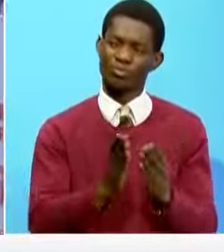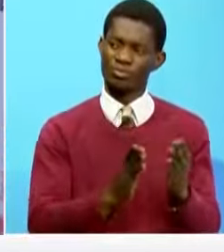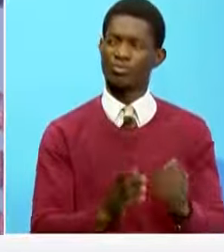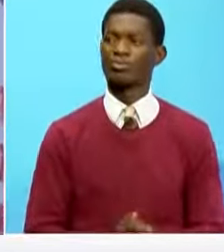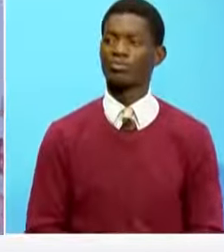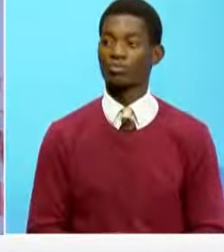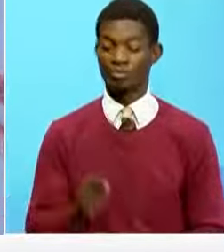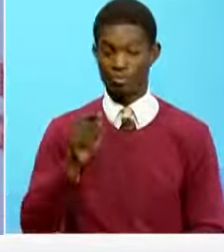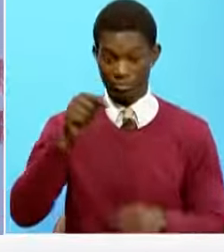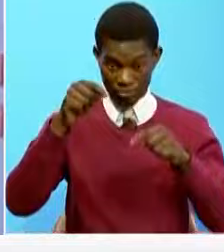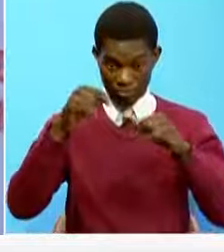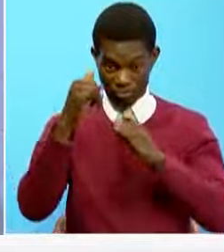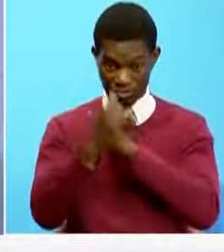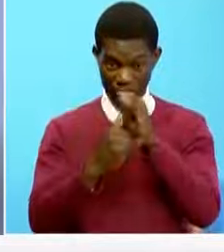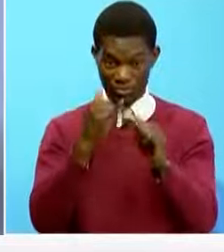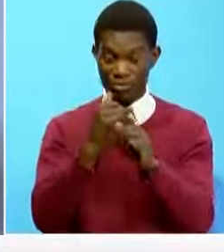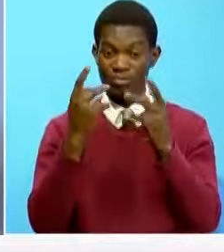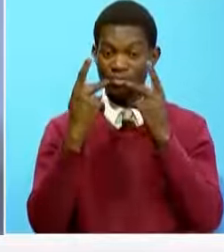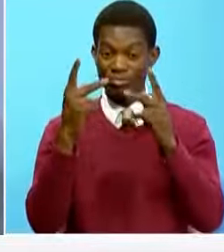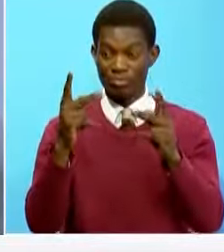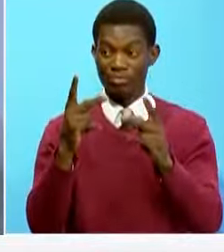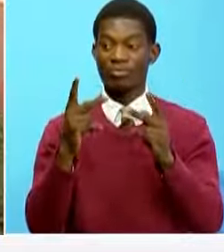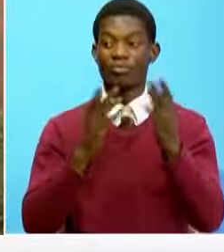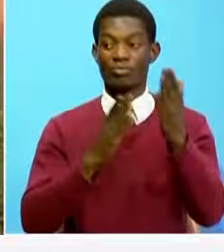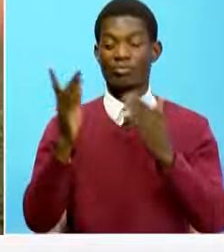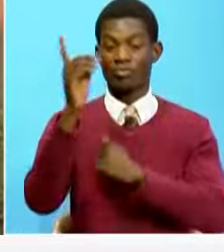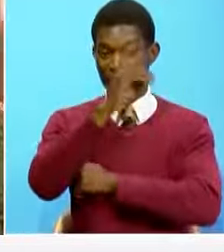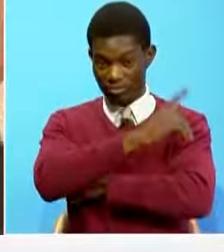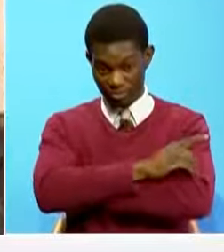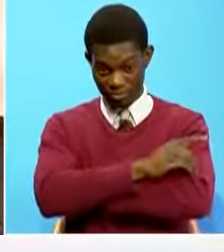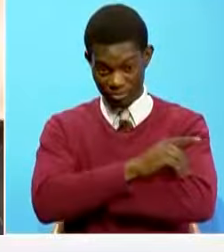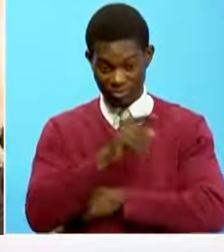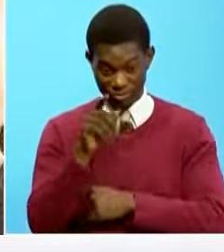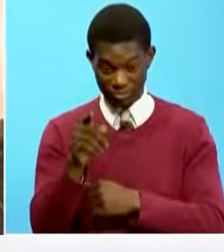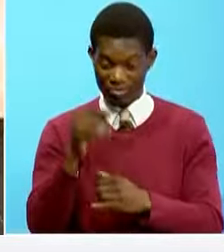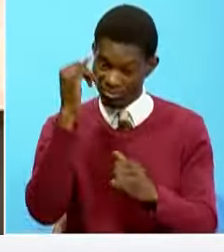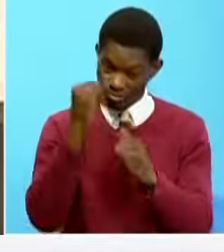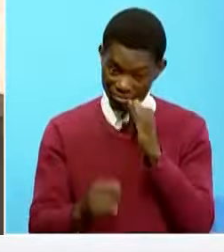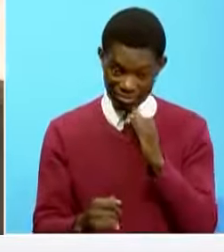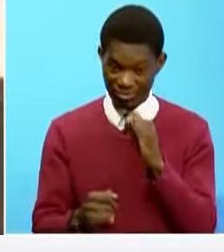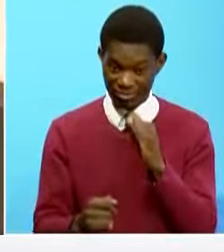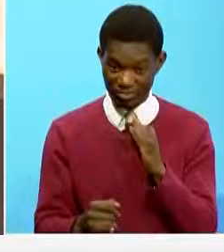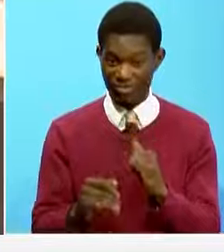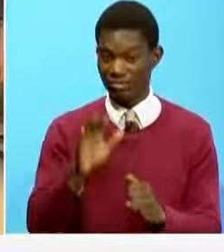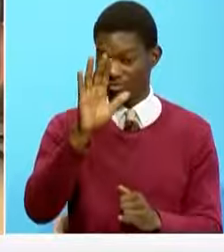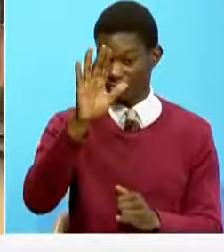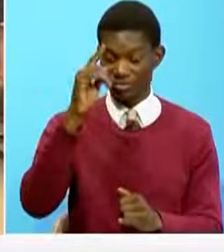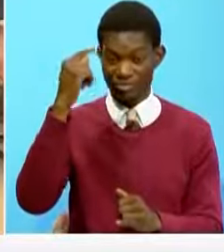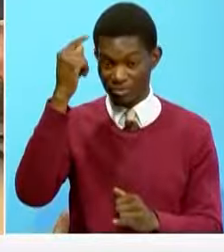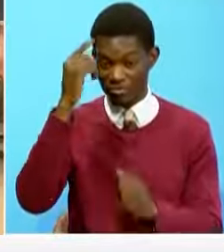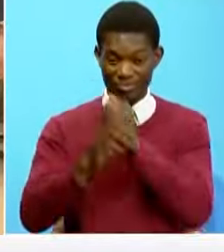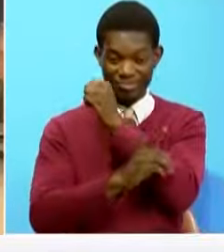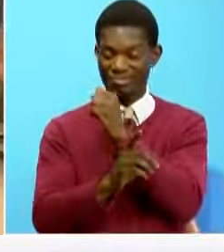Africa Public Service Day in Eastern Province was reached with five government departments scooping various awards. The